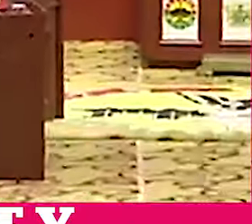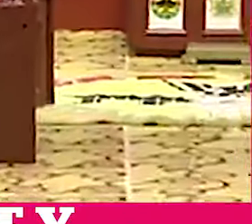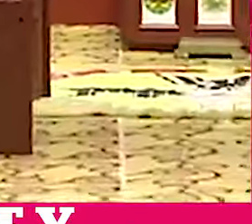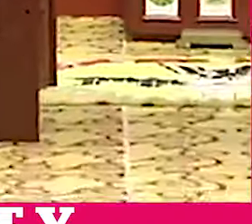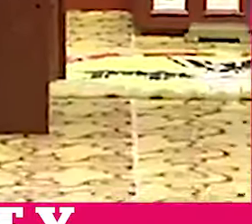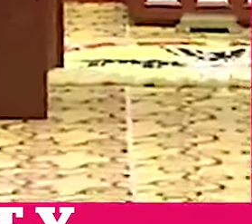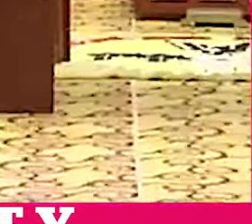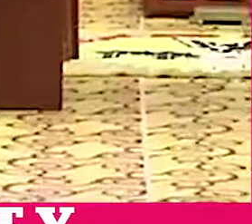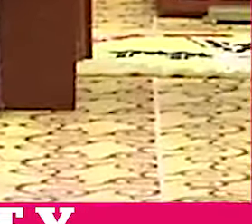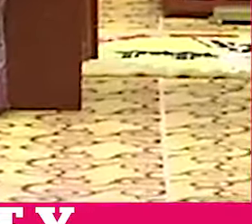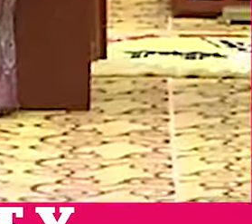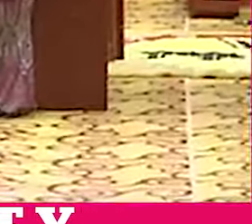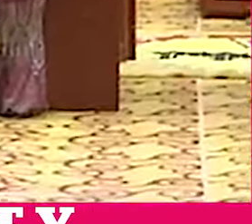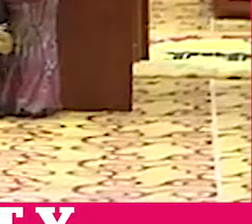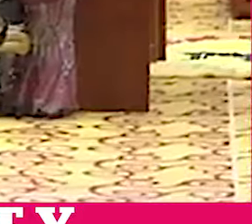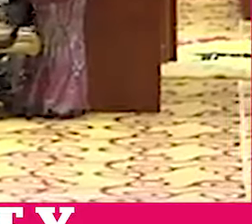de